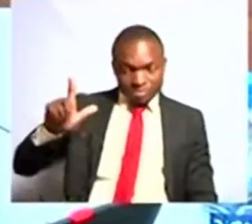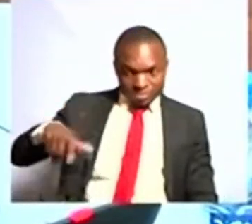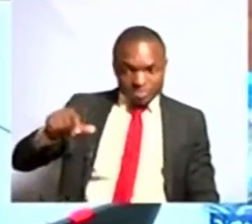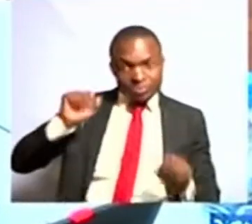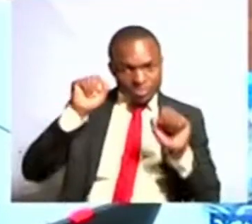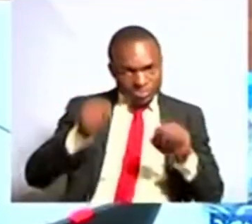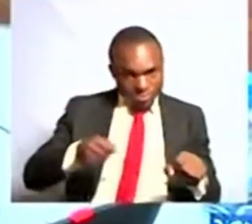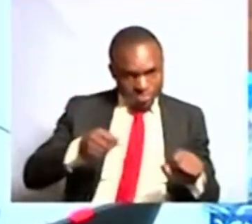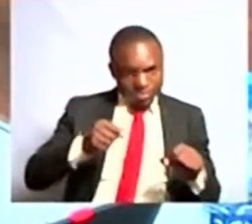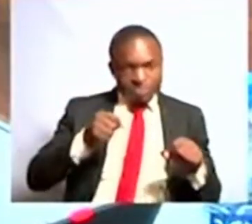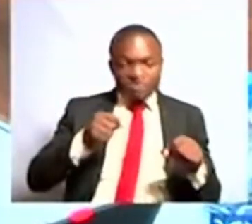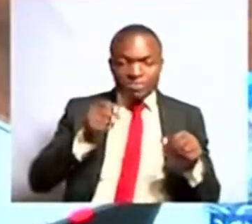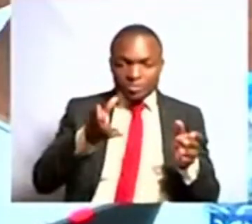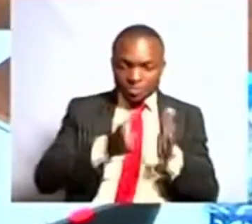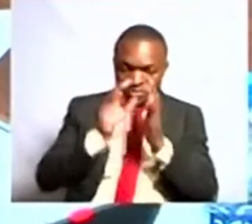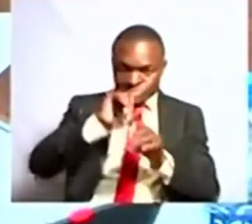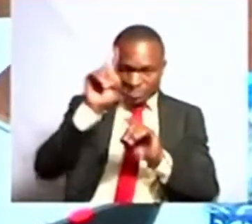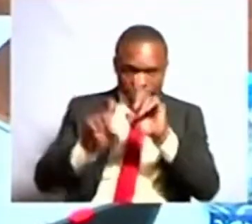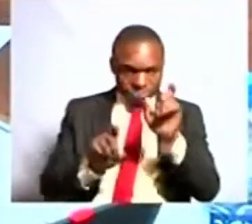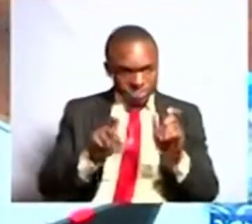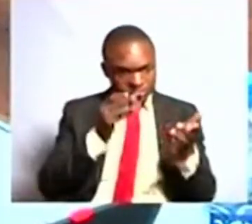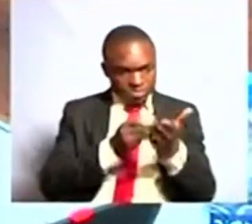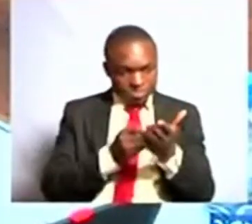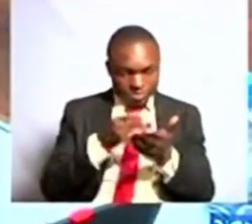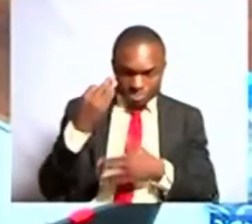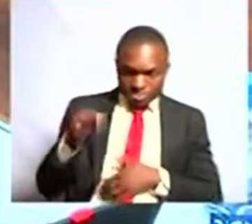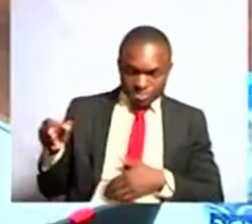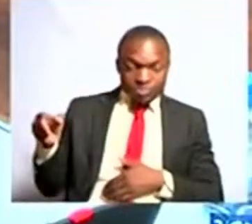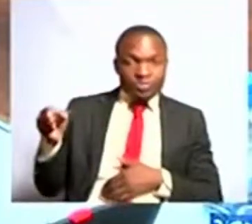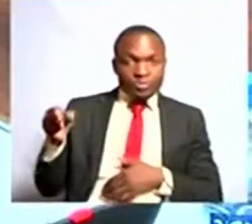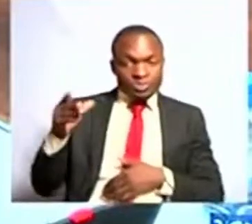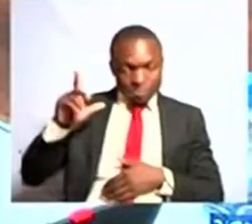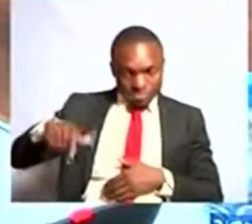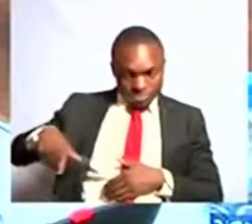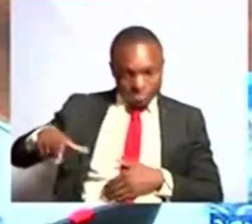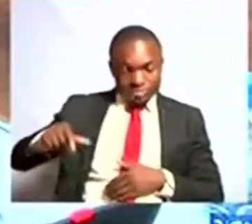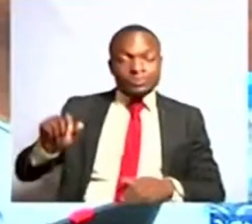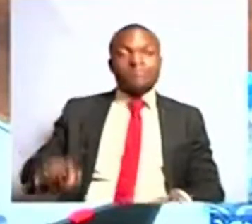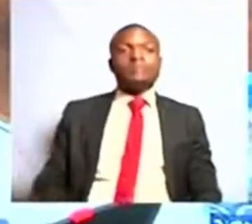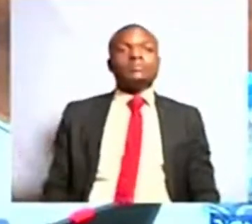those questions on these facilities that were delayed.